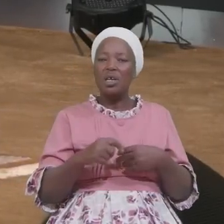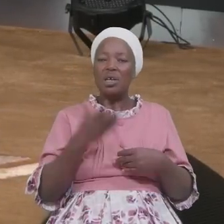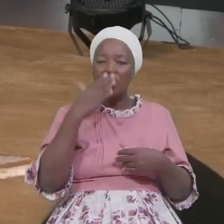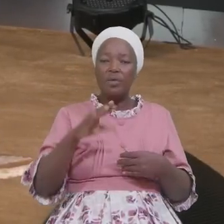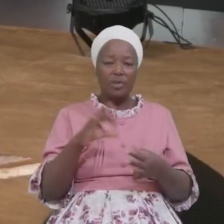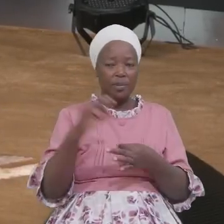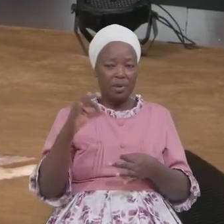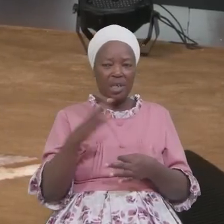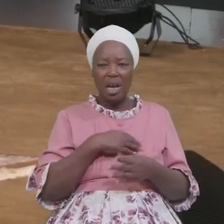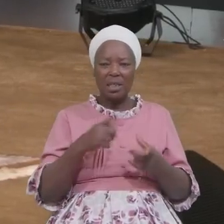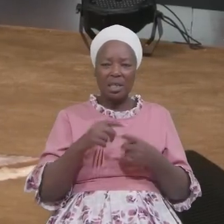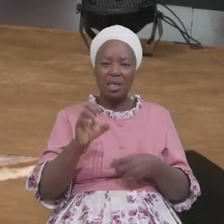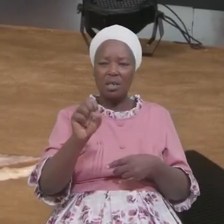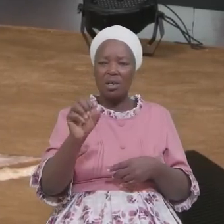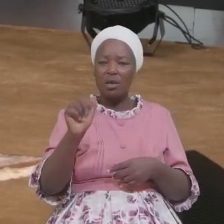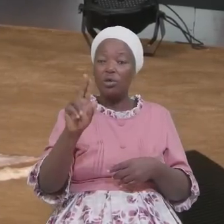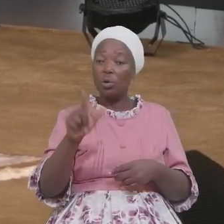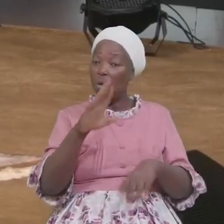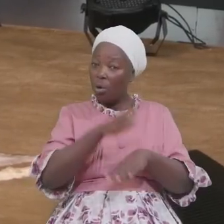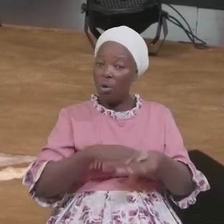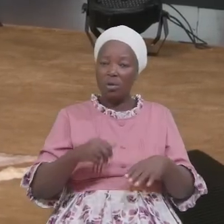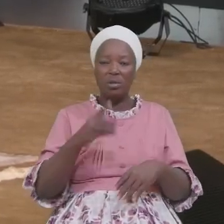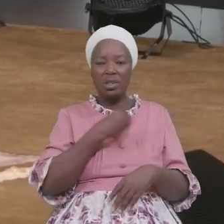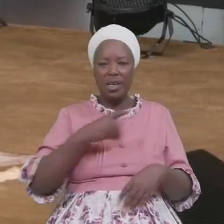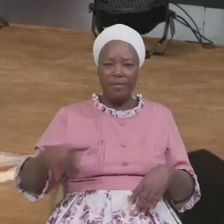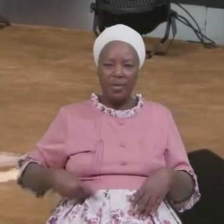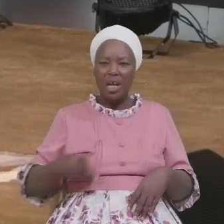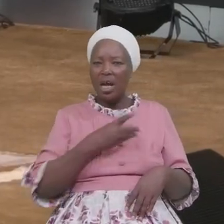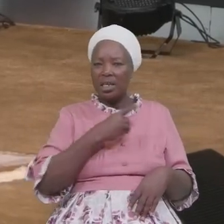David. And David did not have to fast, just